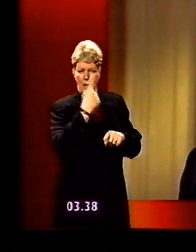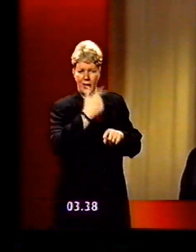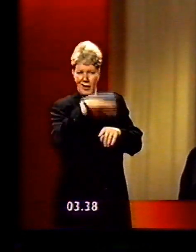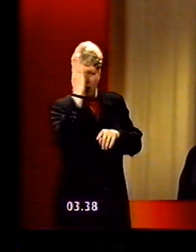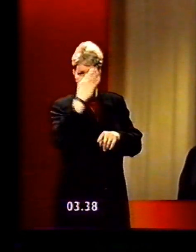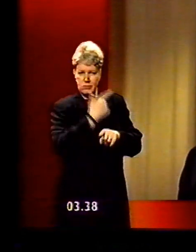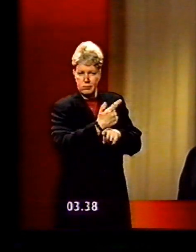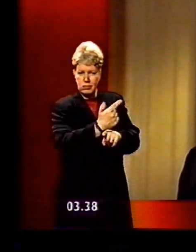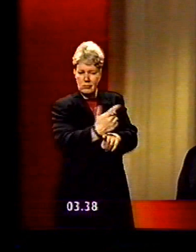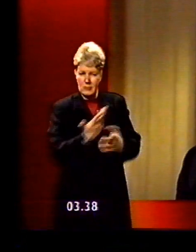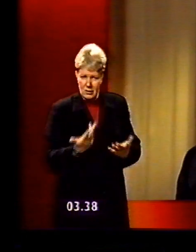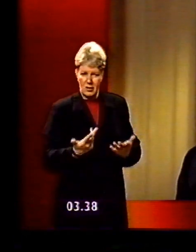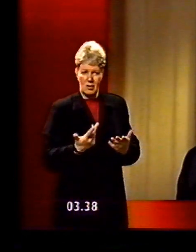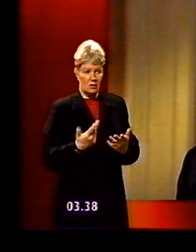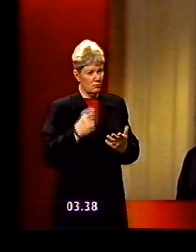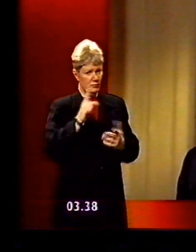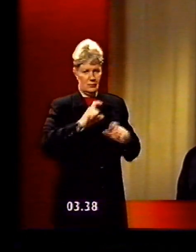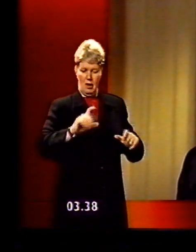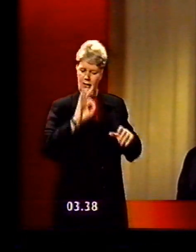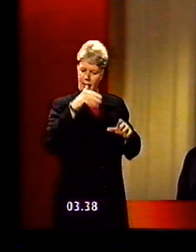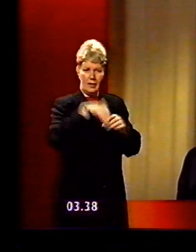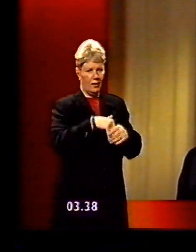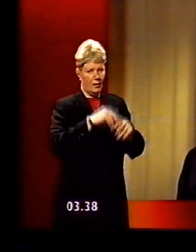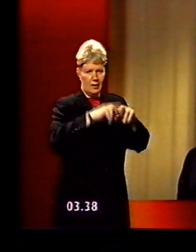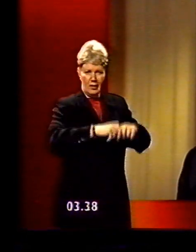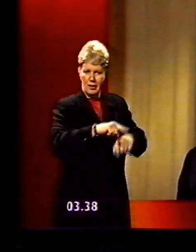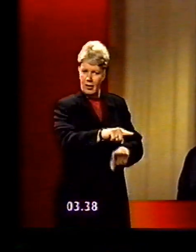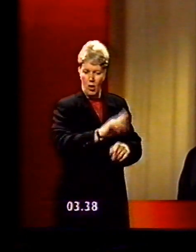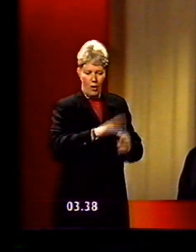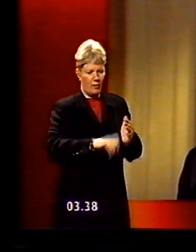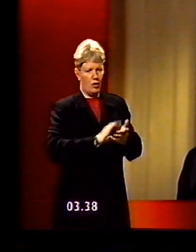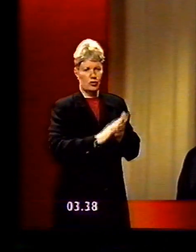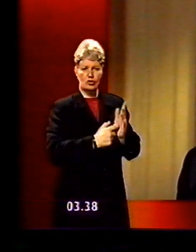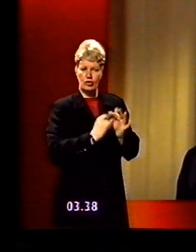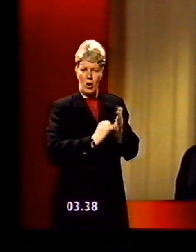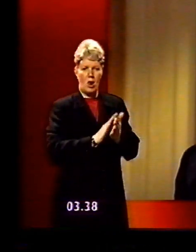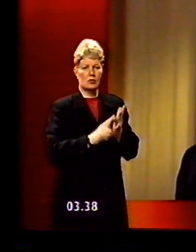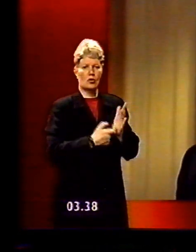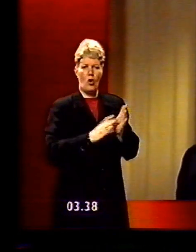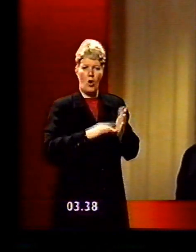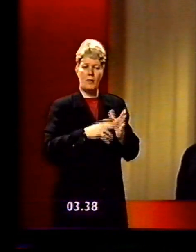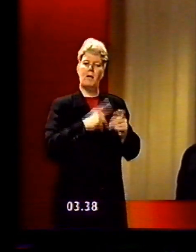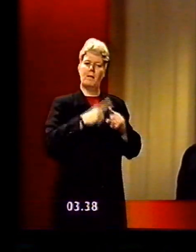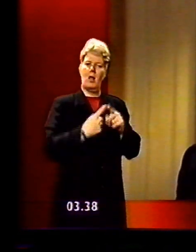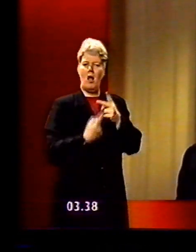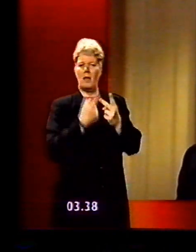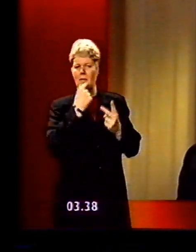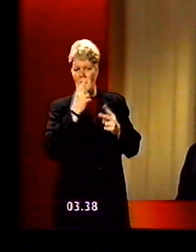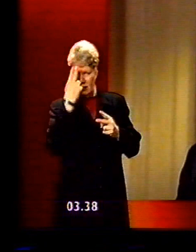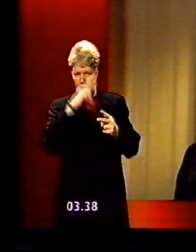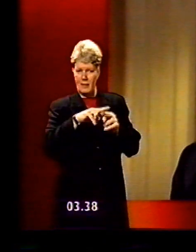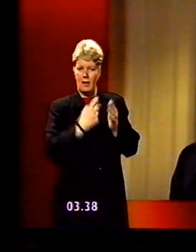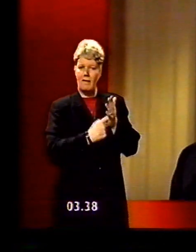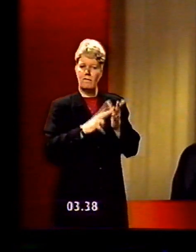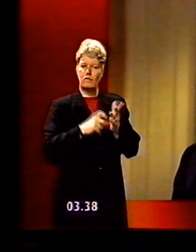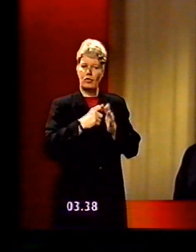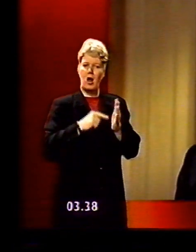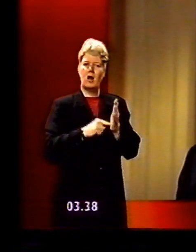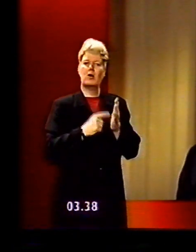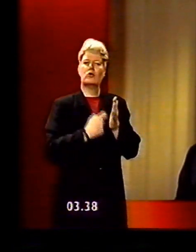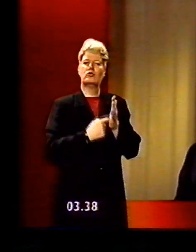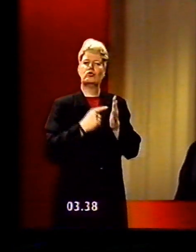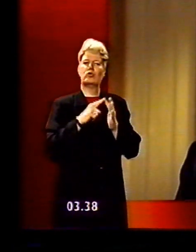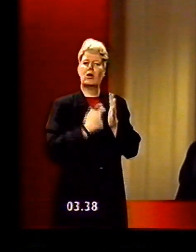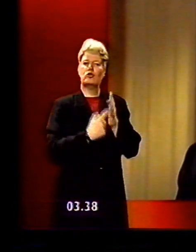Chile, they did not investigate the Charles Horman, the death of Charles Horman or Frank Tarrucci. It wasn't until... He was a friend of